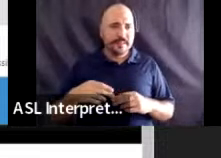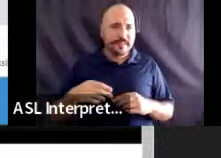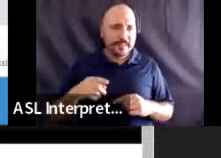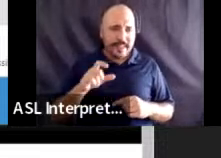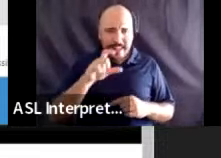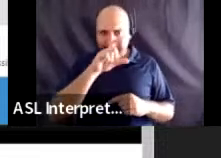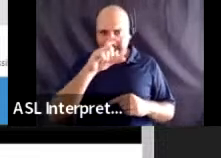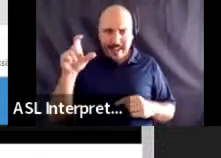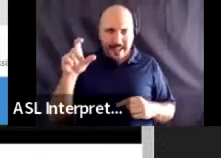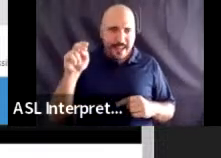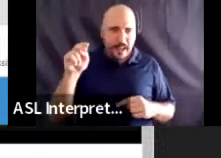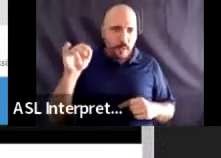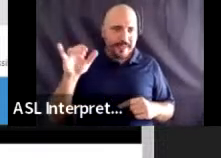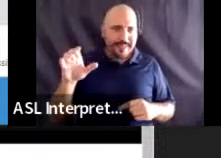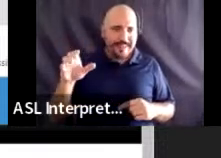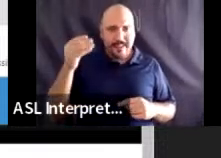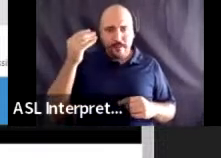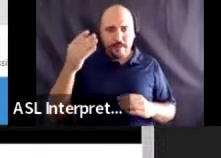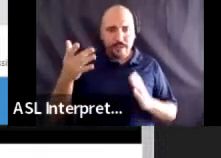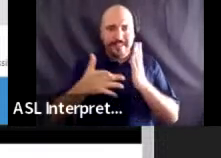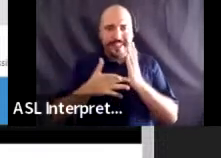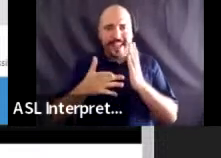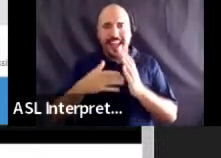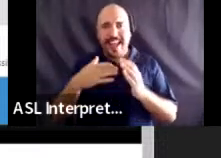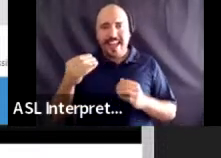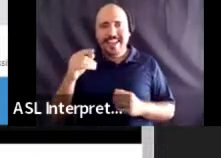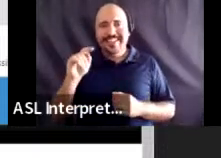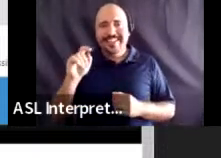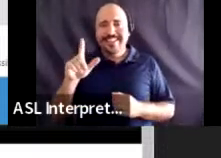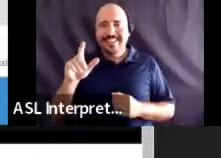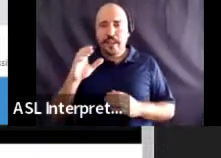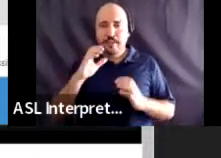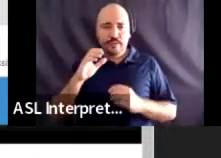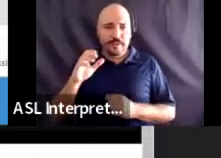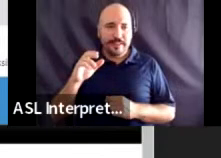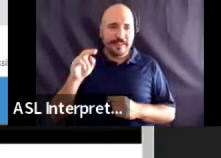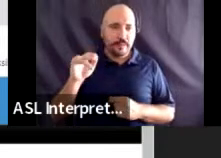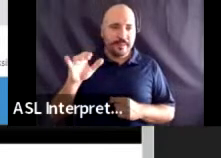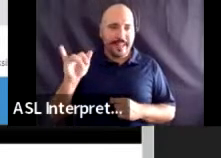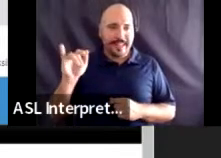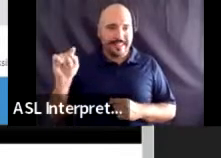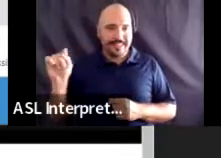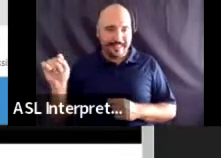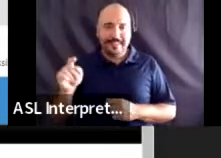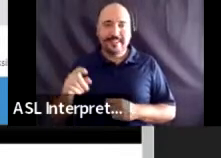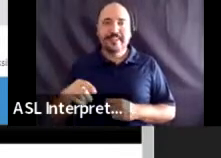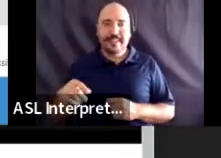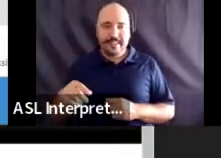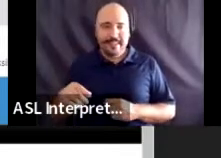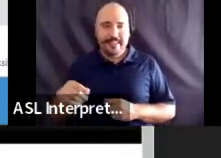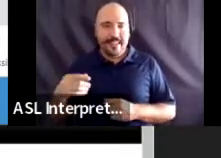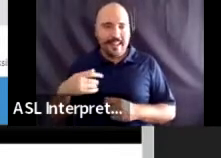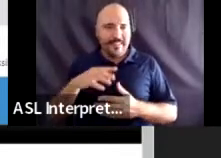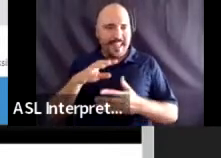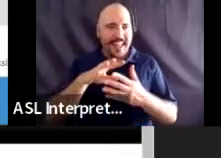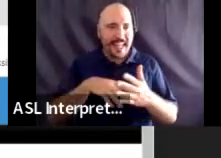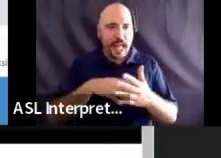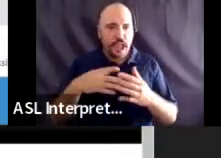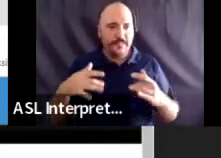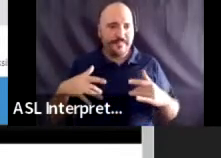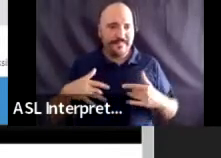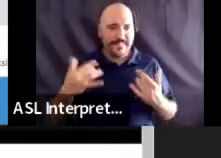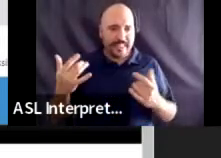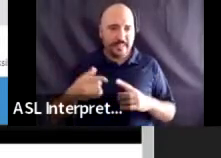is Information Technology and Telecommunications NYC, and it's a calendar of events from